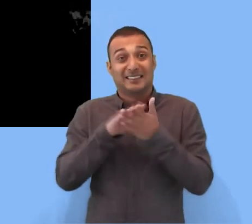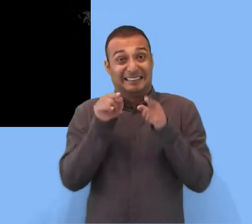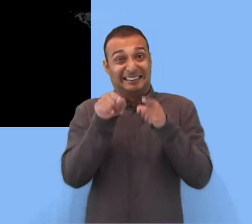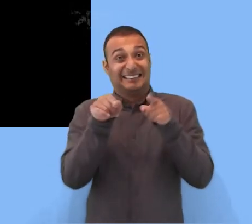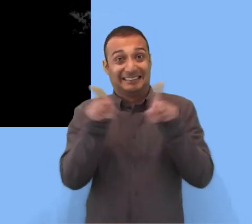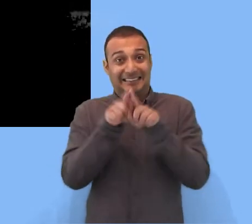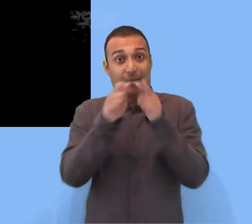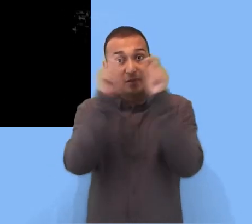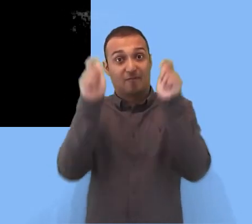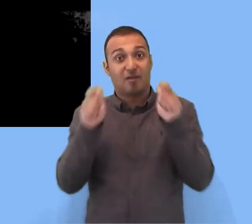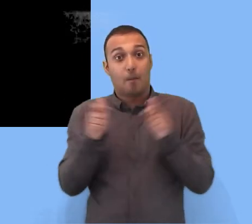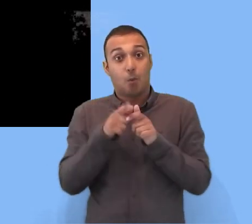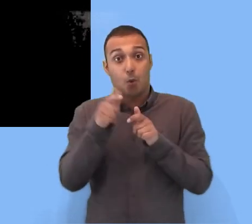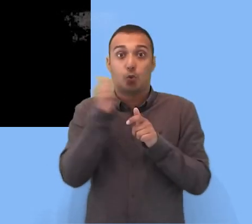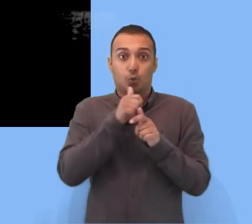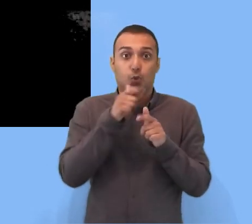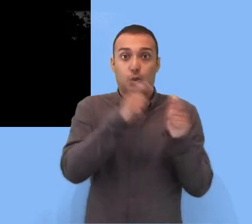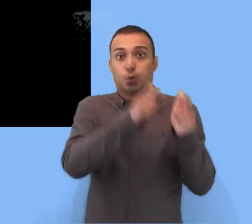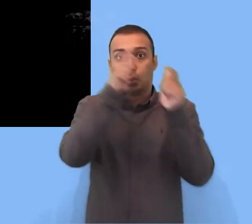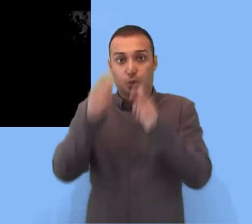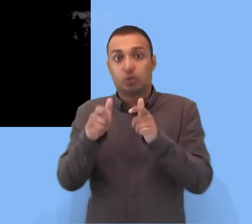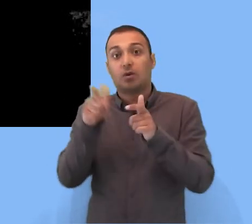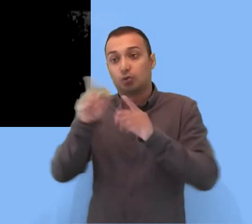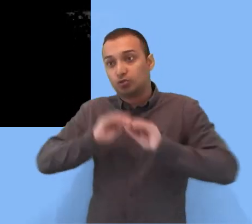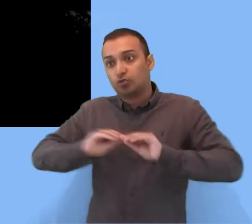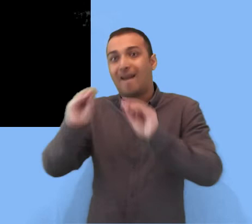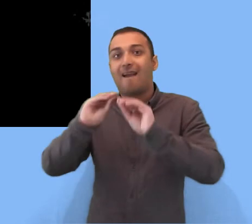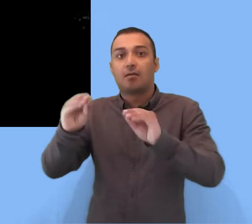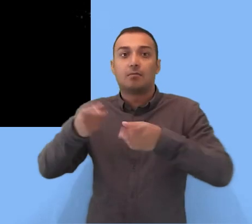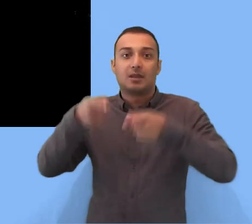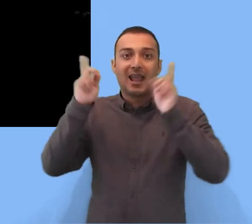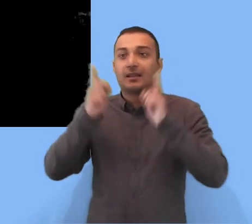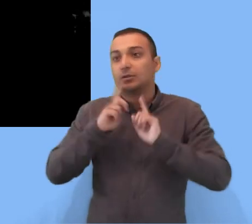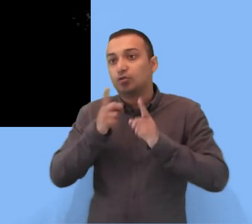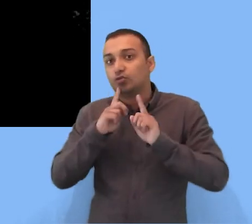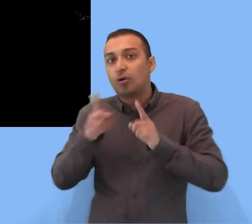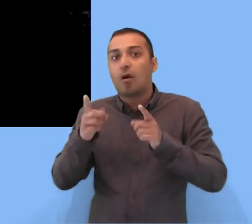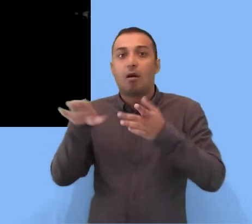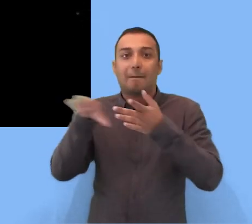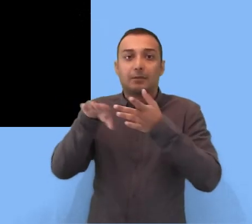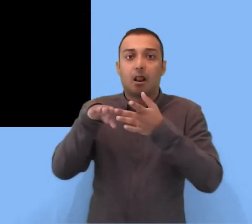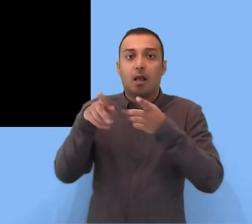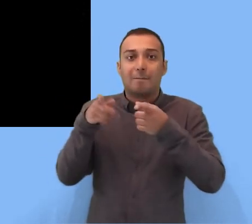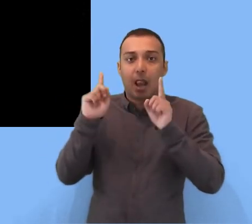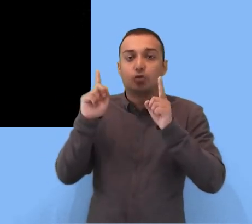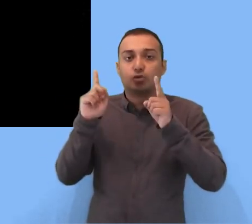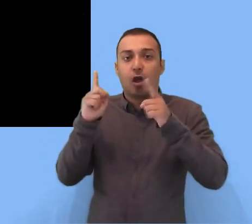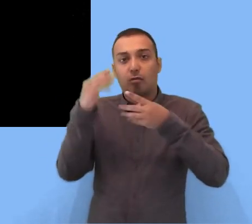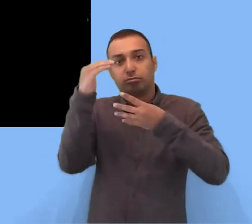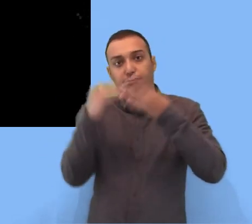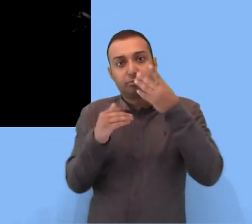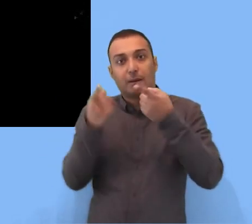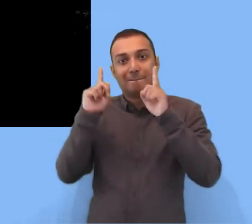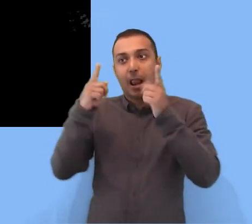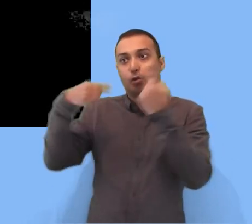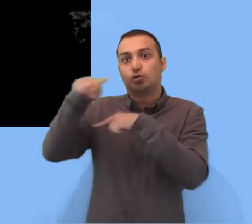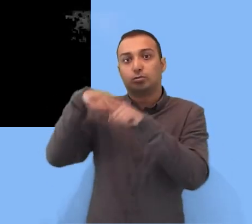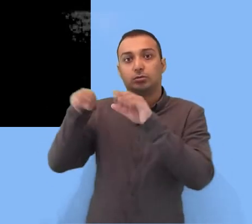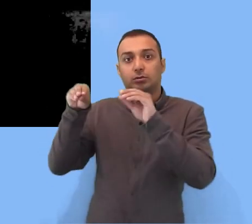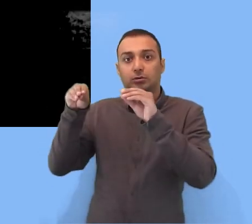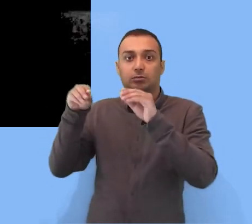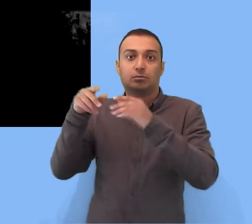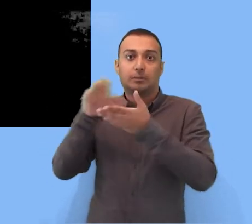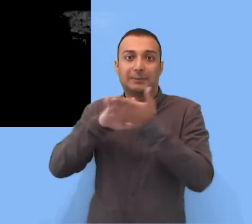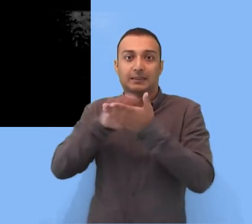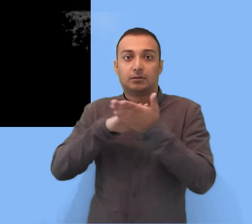of middle leaders, senior leaders, head teachers, etc., across the country going forwards. And so one of the strands they'll have to be trained